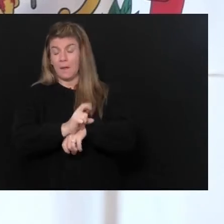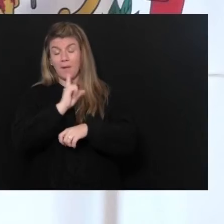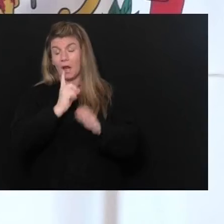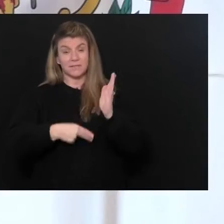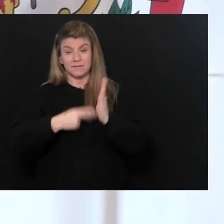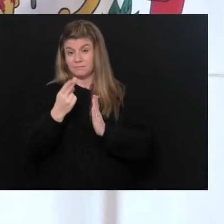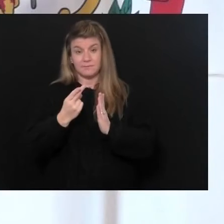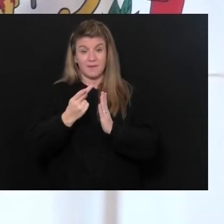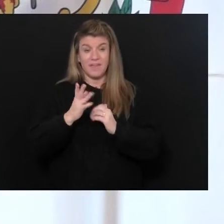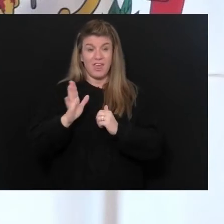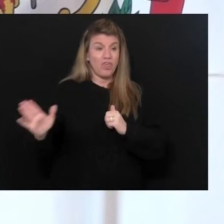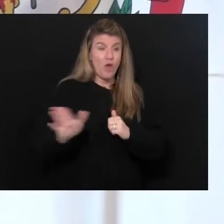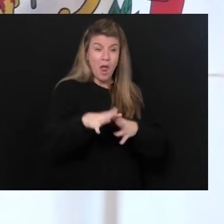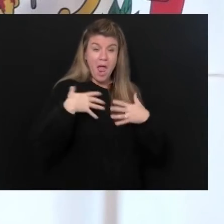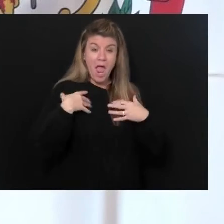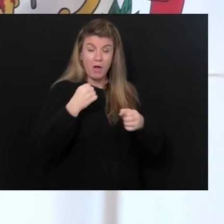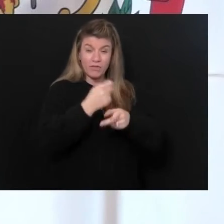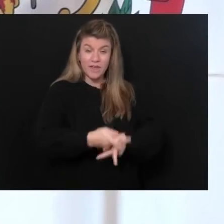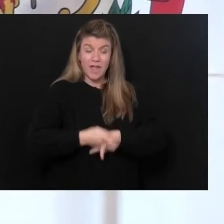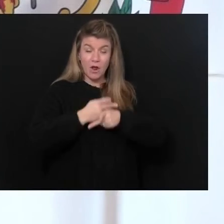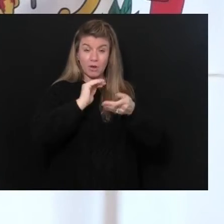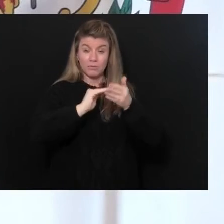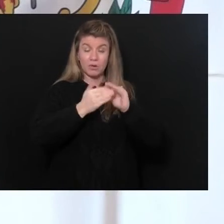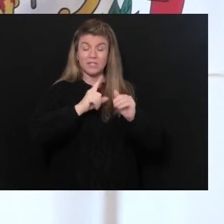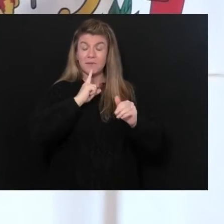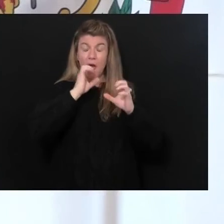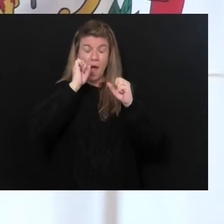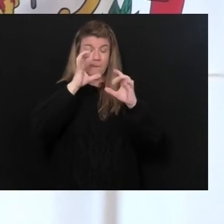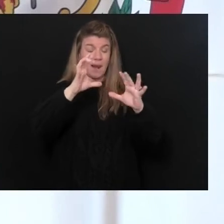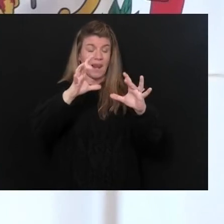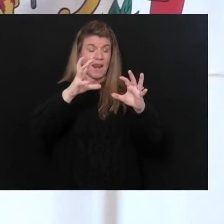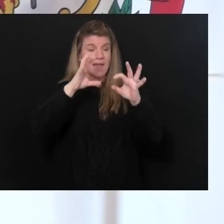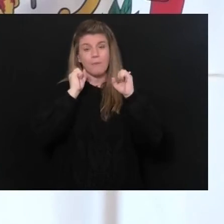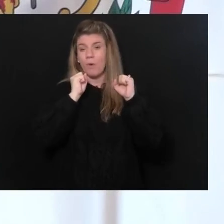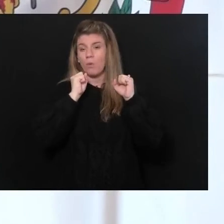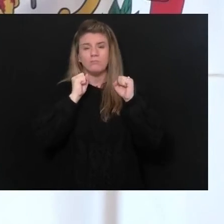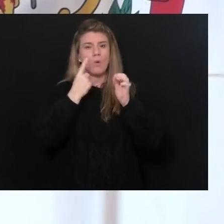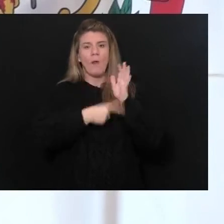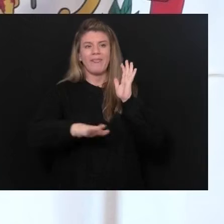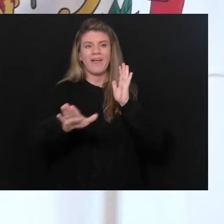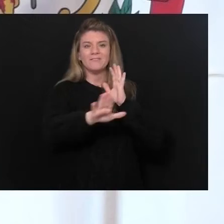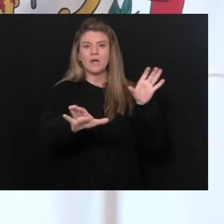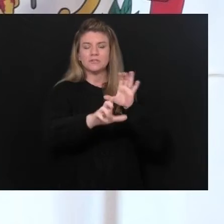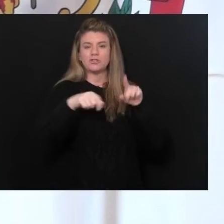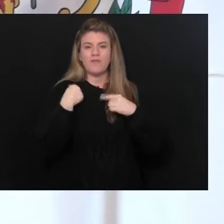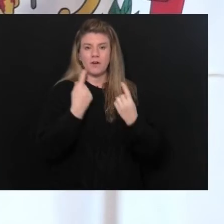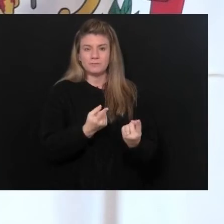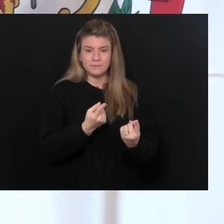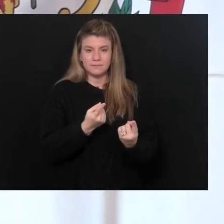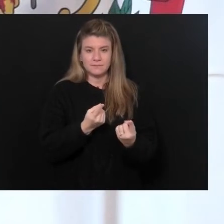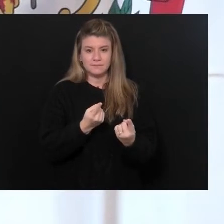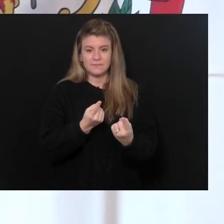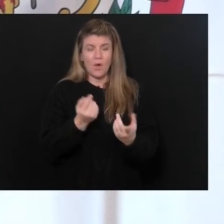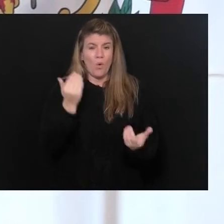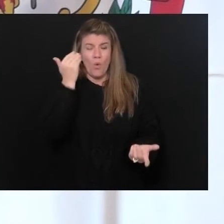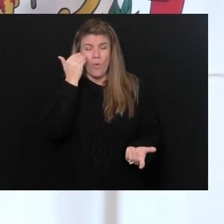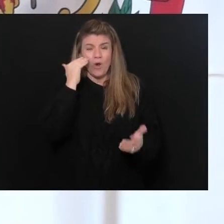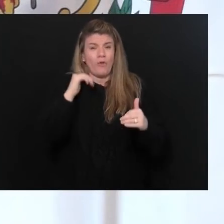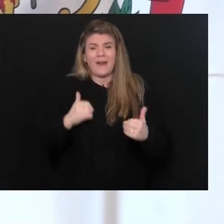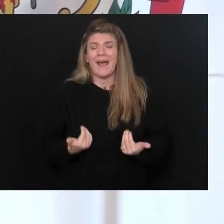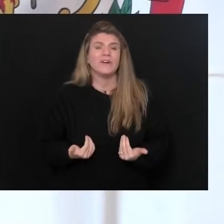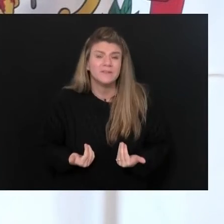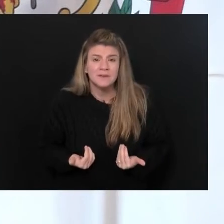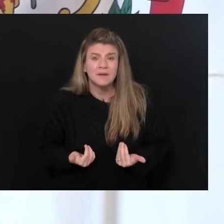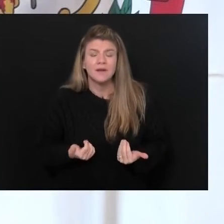it. All the healthcare community, unbelievable what they've done. We all know they're tired. All of us are